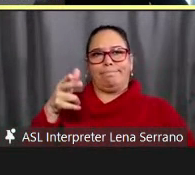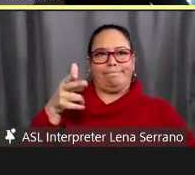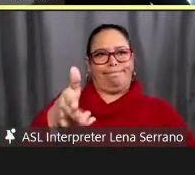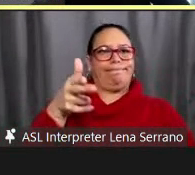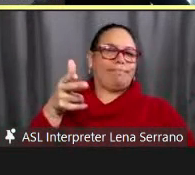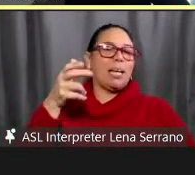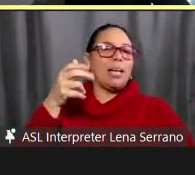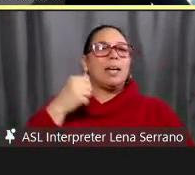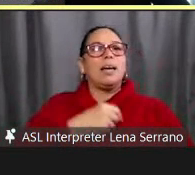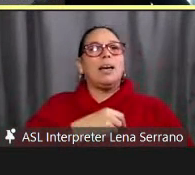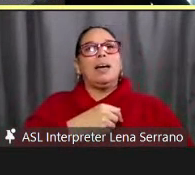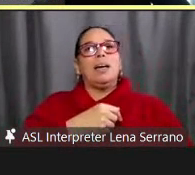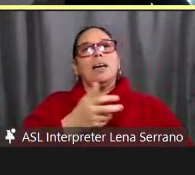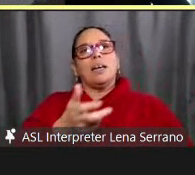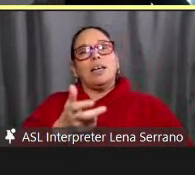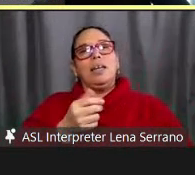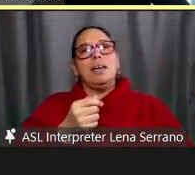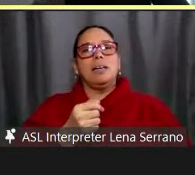suspect.